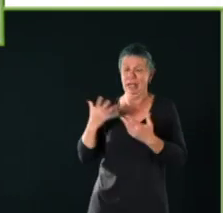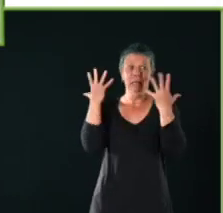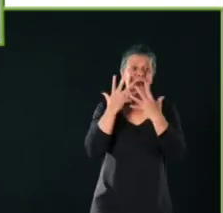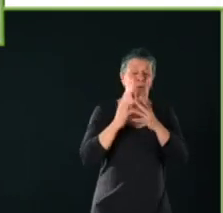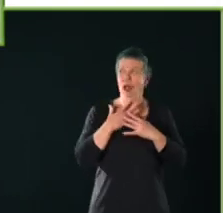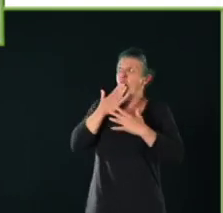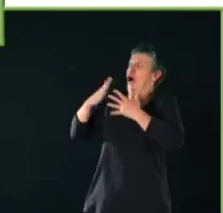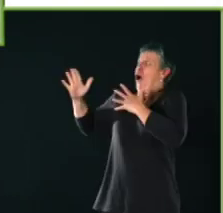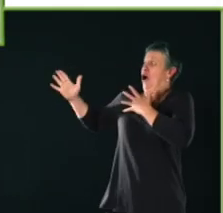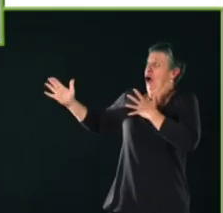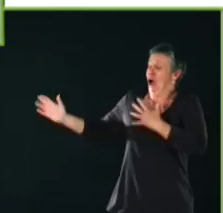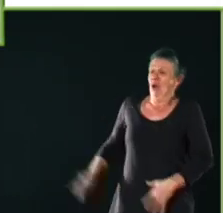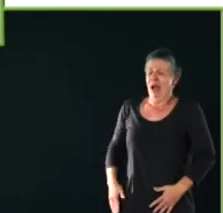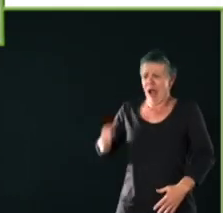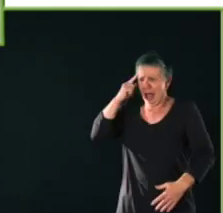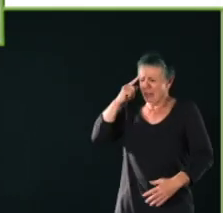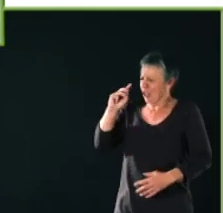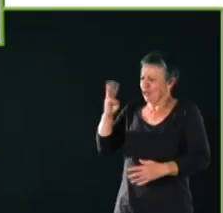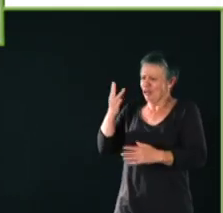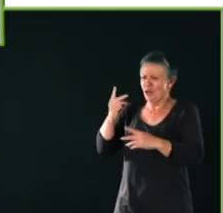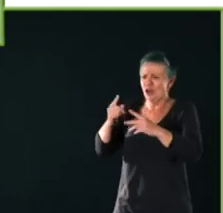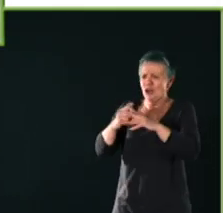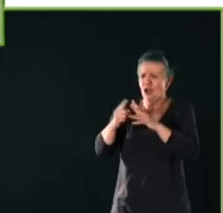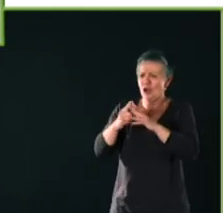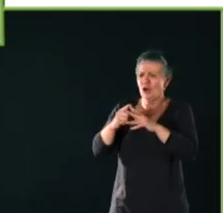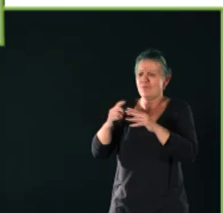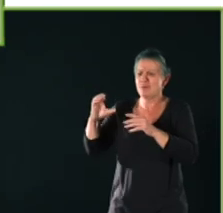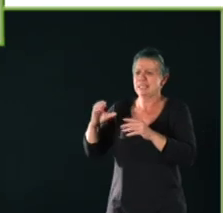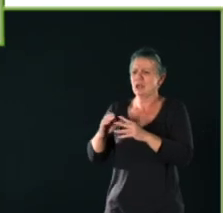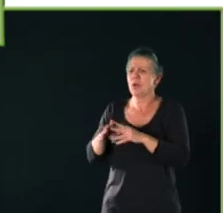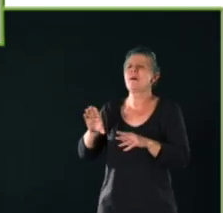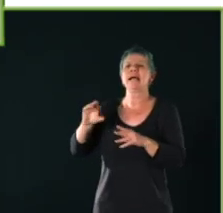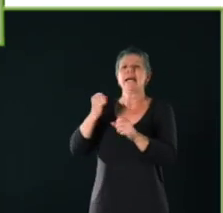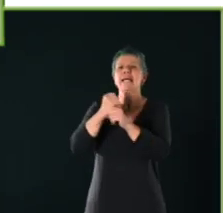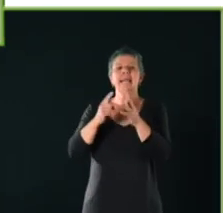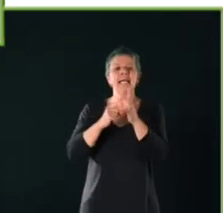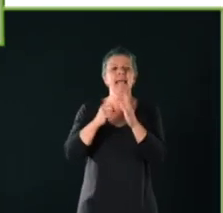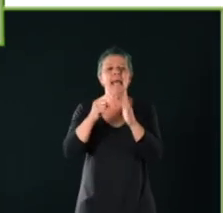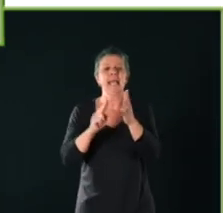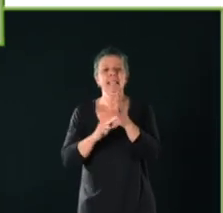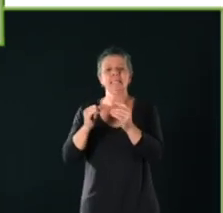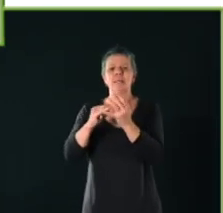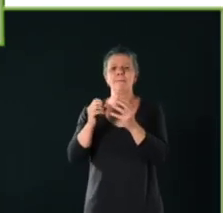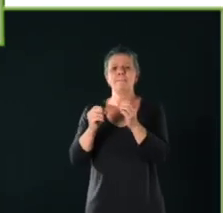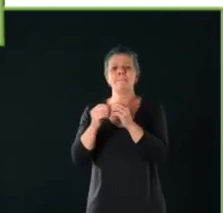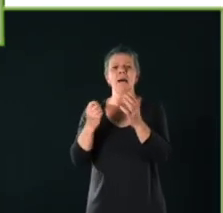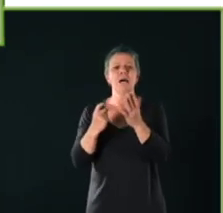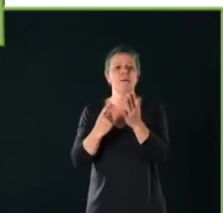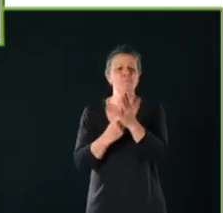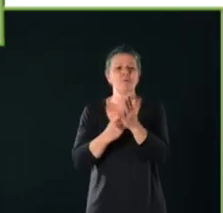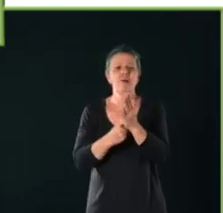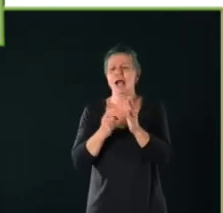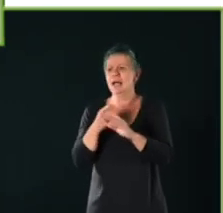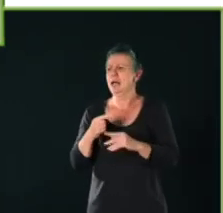That's all right. Ah, I think this is the third Earl of Bristol. It's by Gainsborough. And it reminds me of my